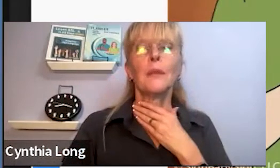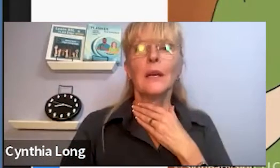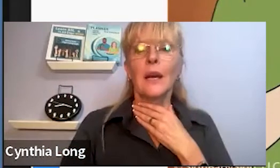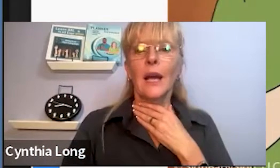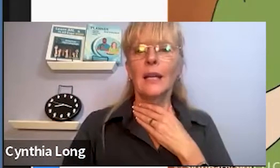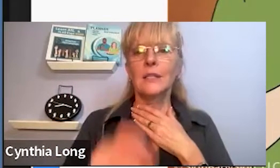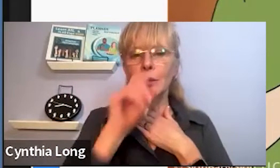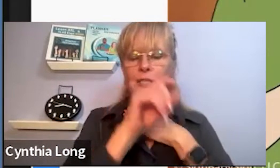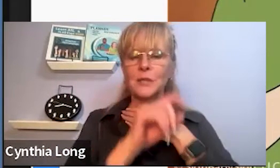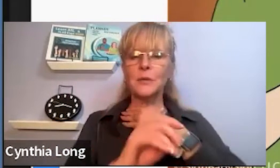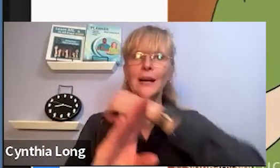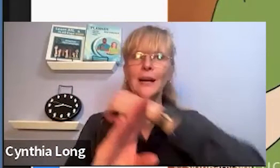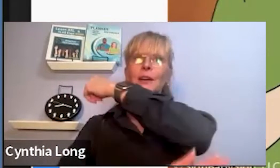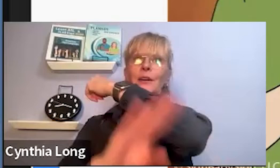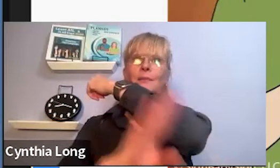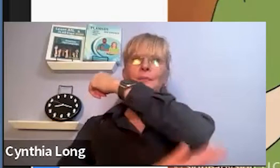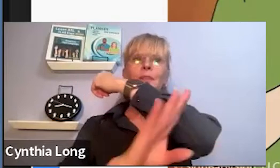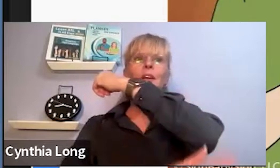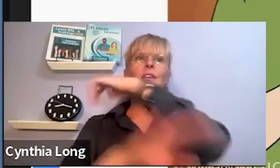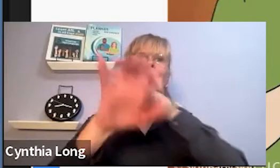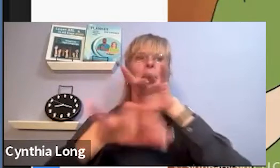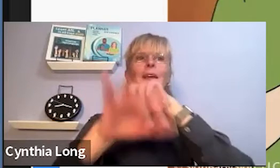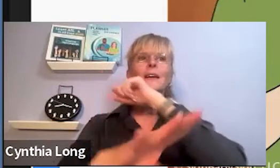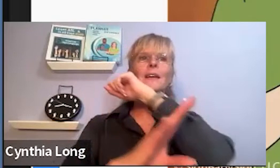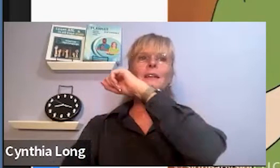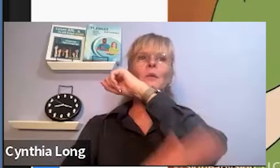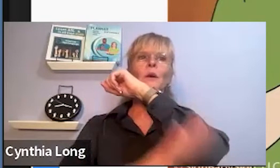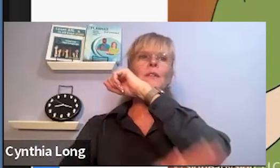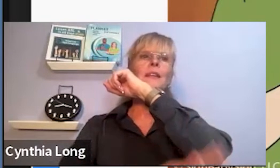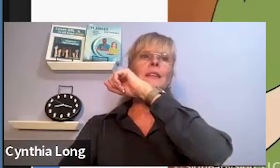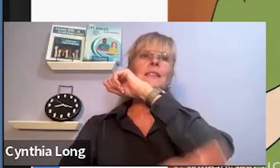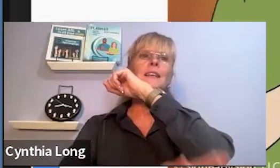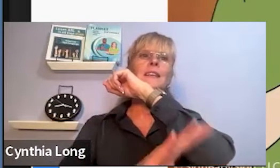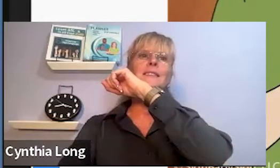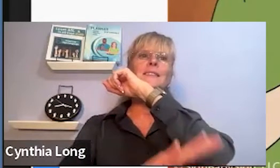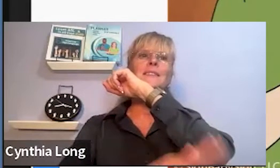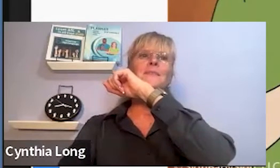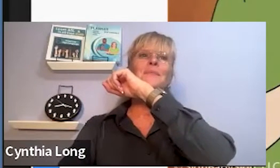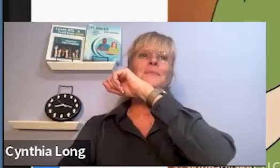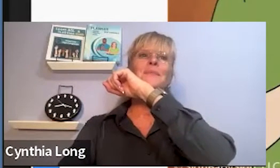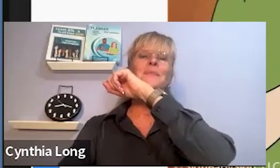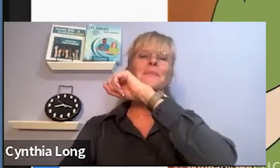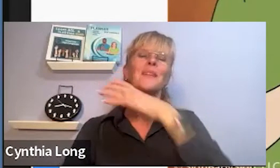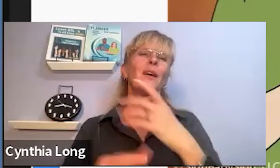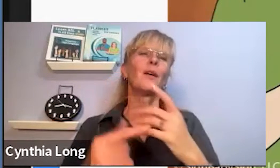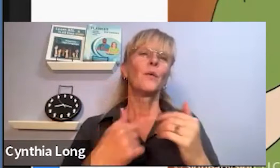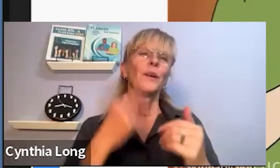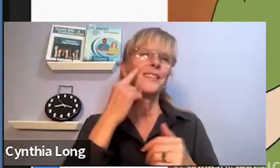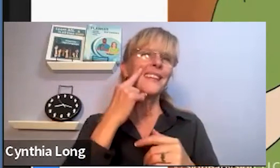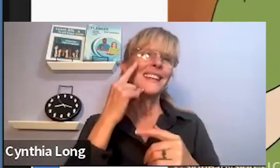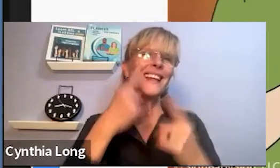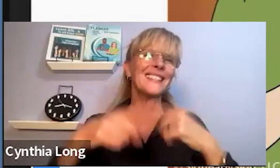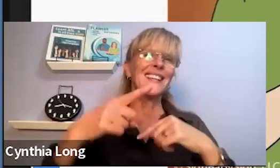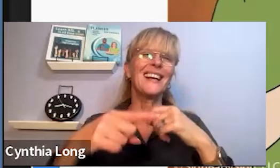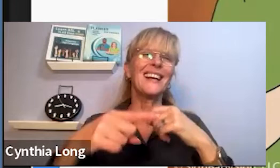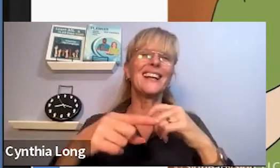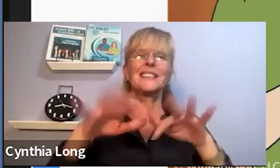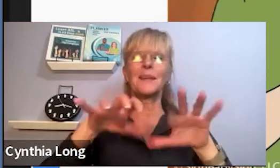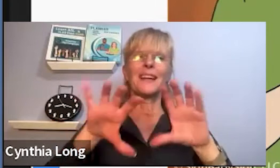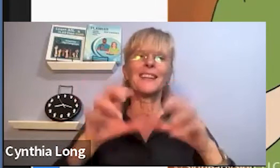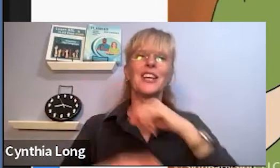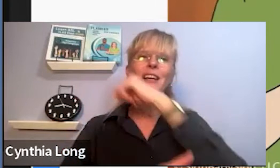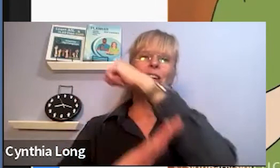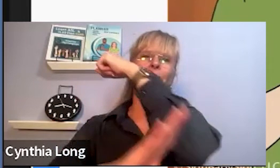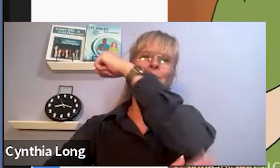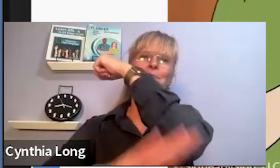wonderful. And so this one right here, type there. What do you think this is? What do you think that sign